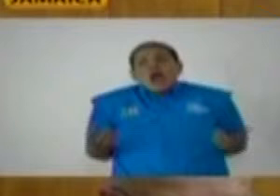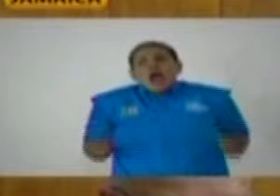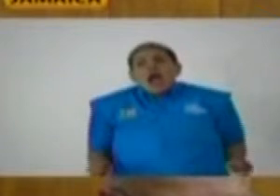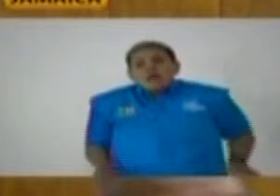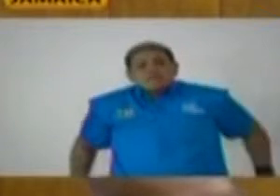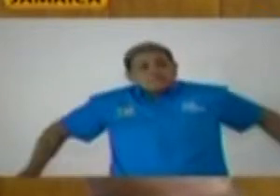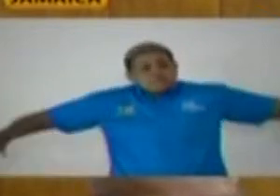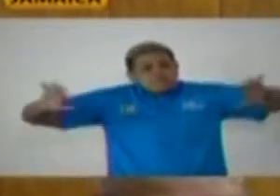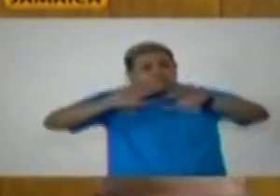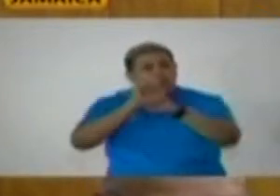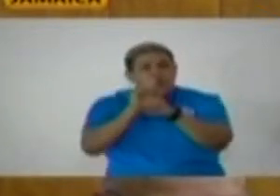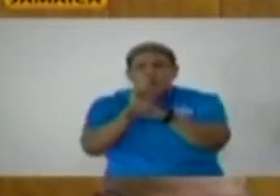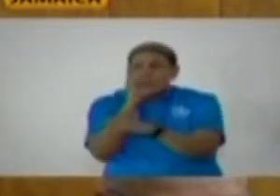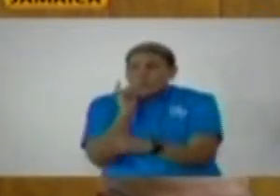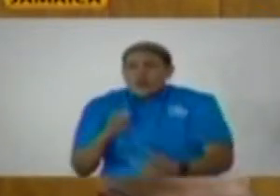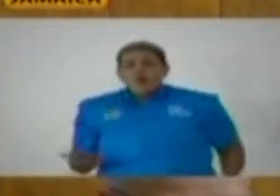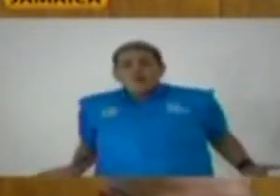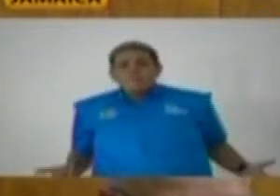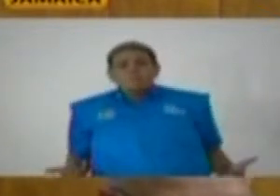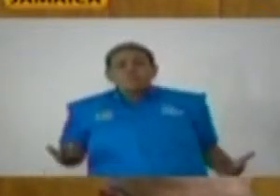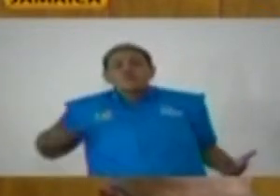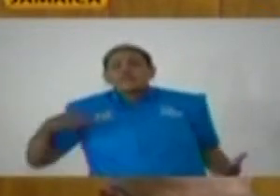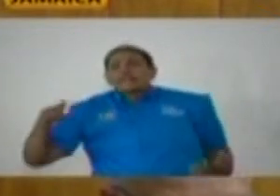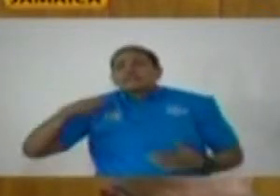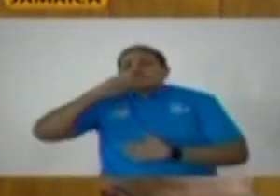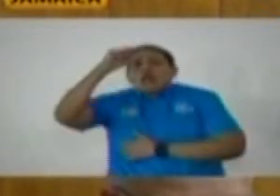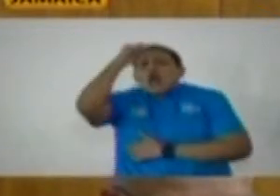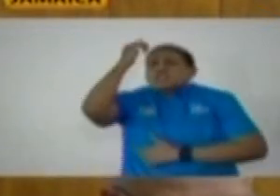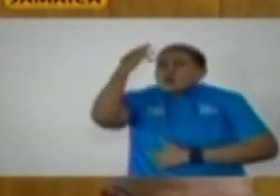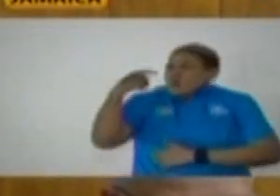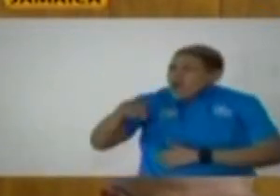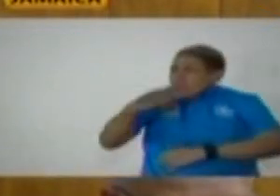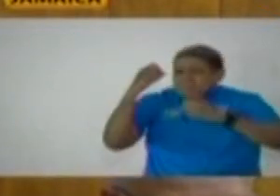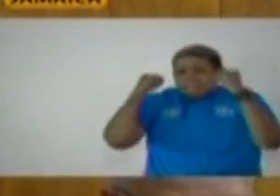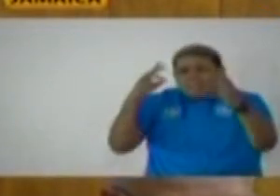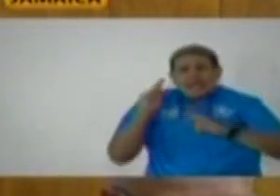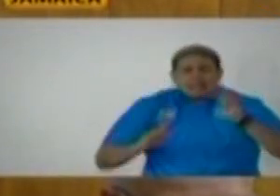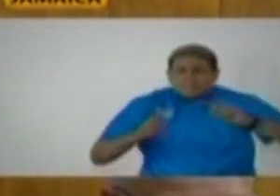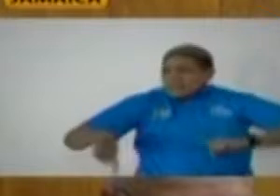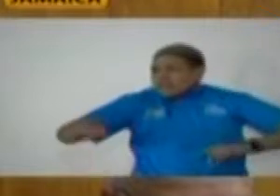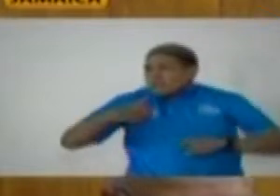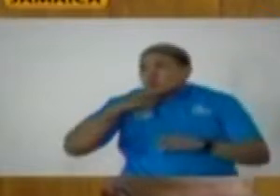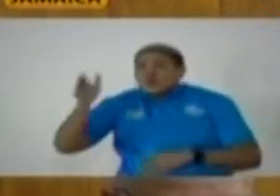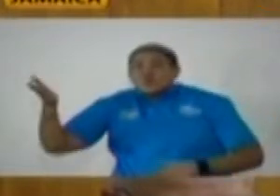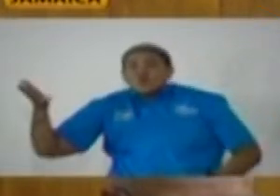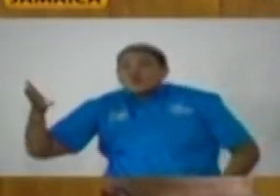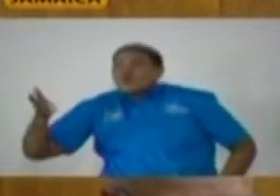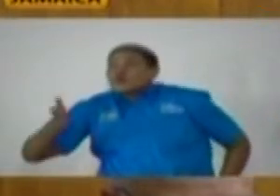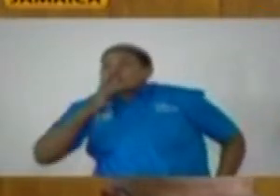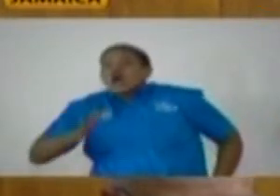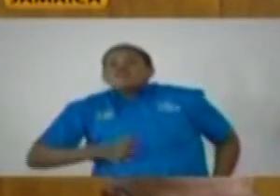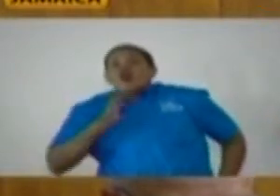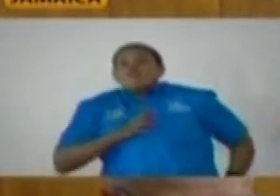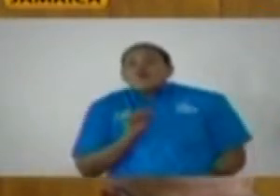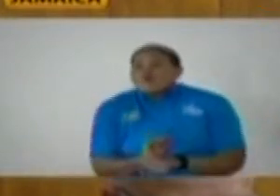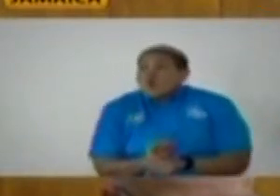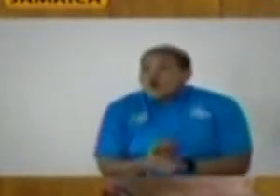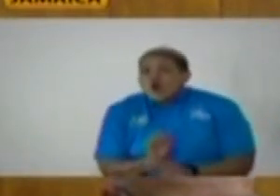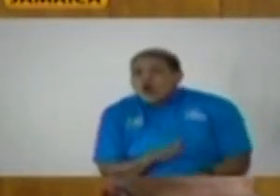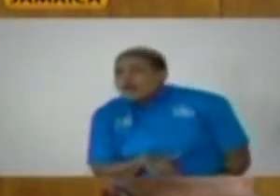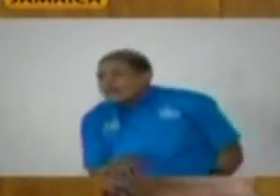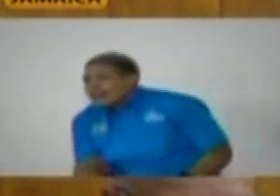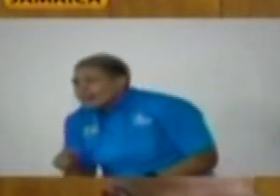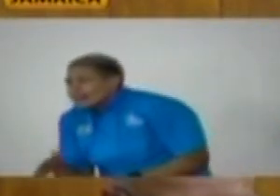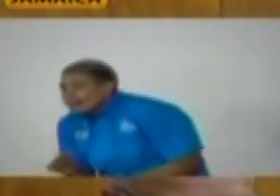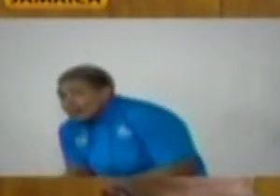in our labor force. We need to understand why are there so many people outside the formal labor force. We need to